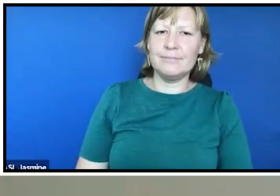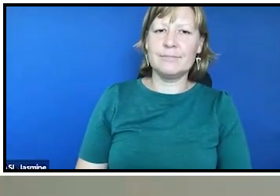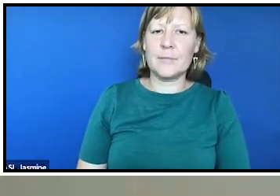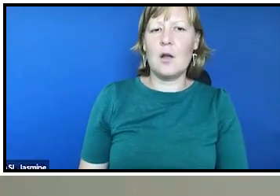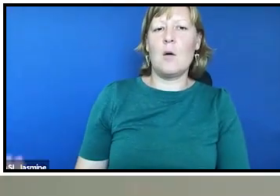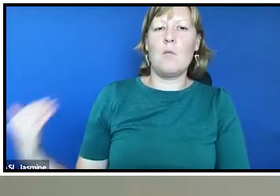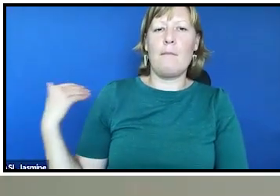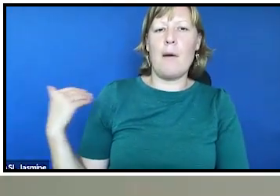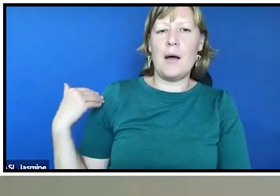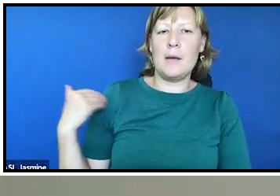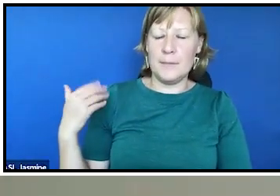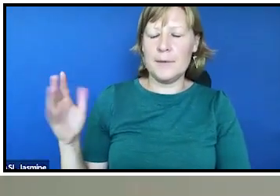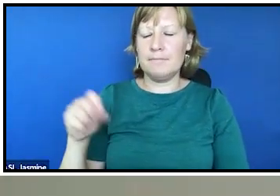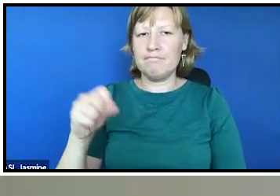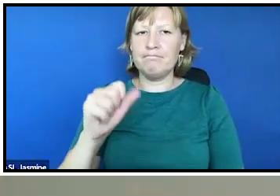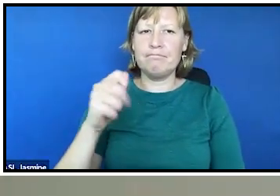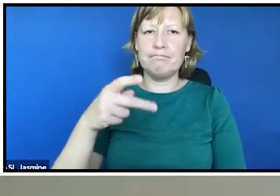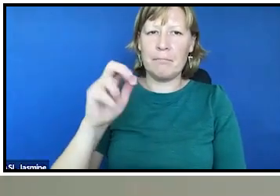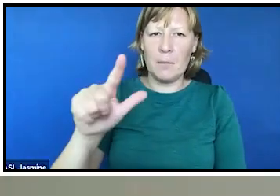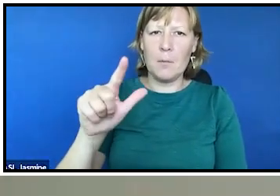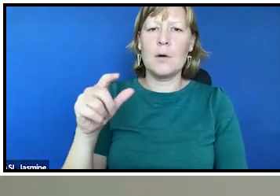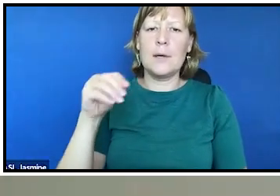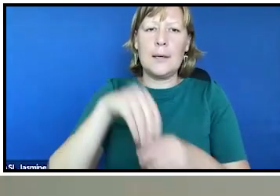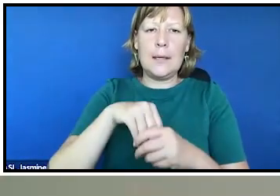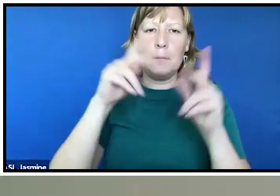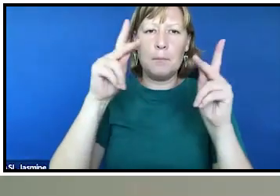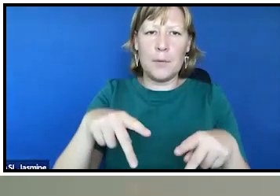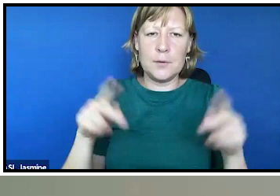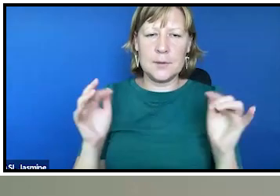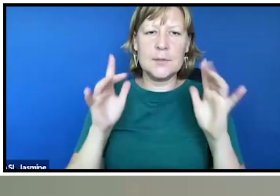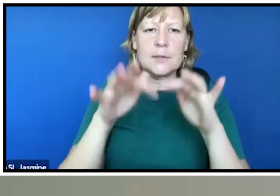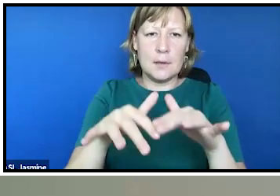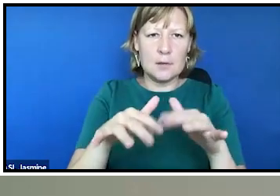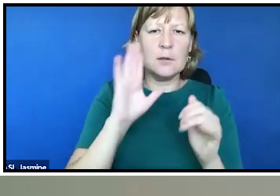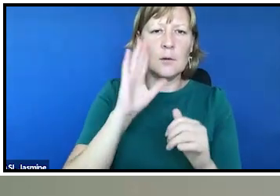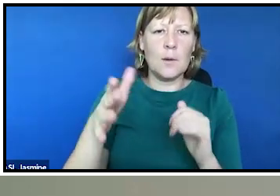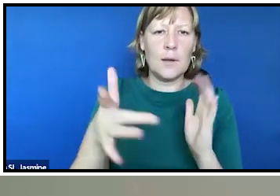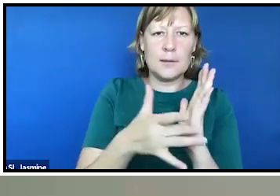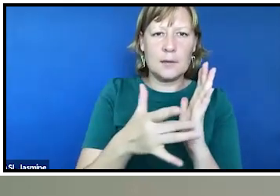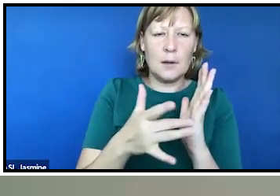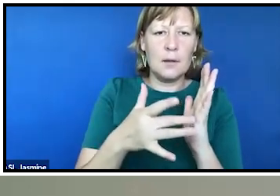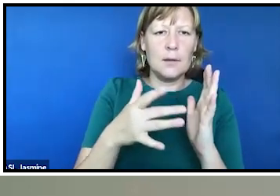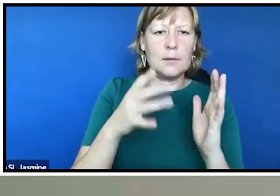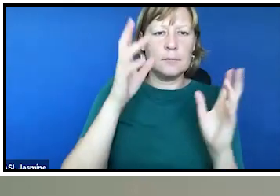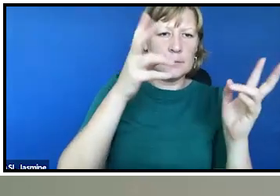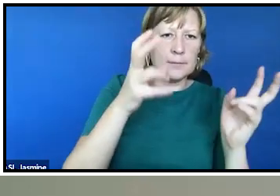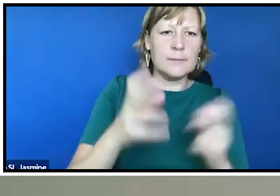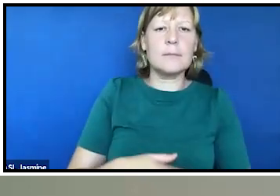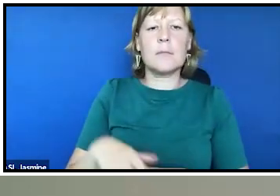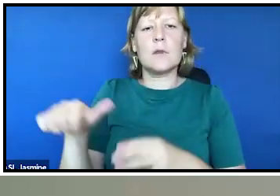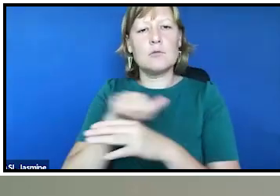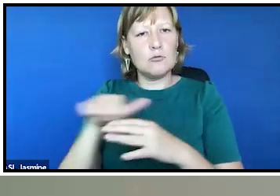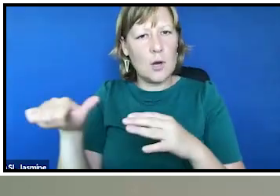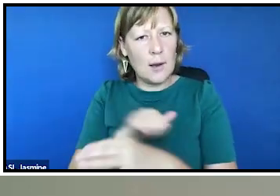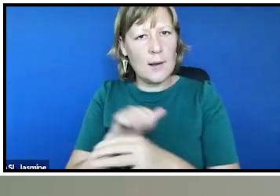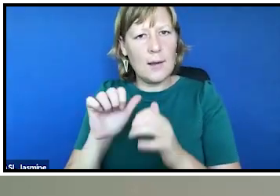in April, we are going to have some in-person sessions on technology. So training for how to